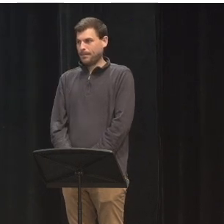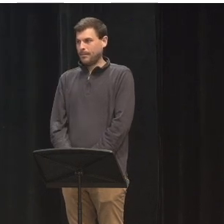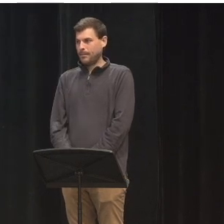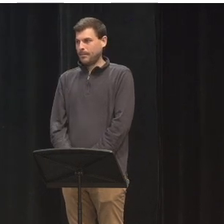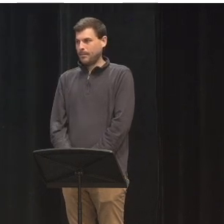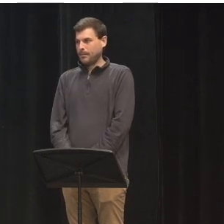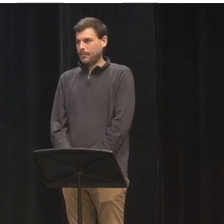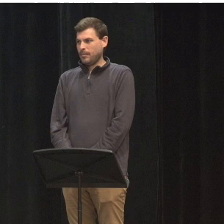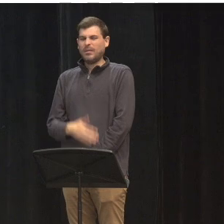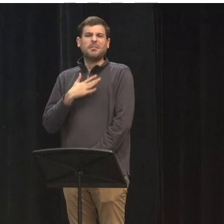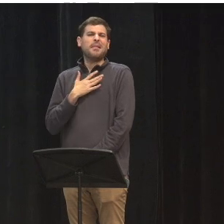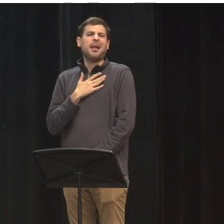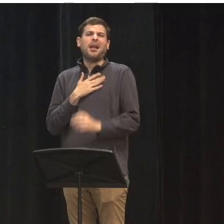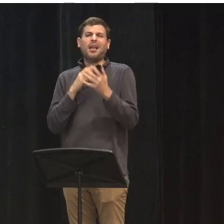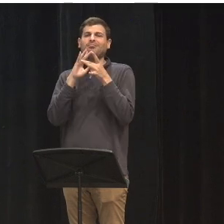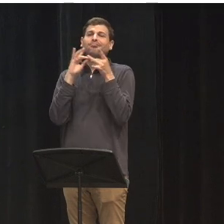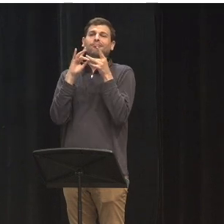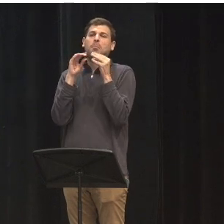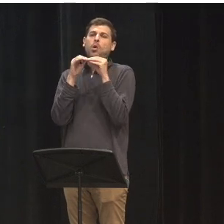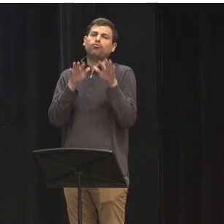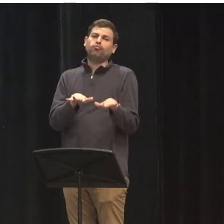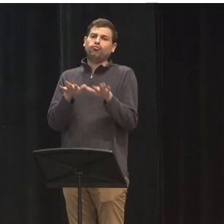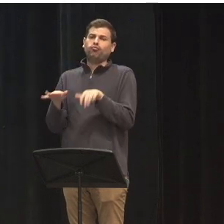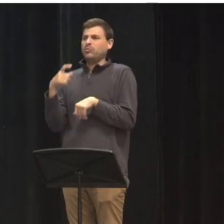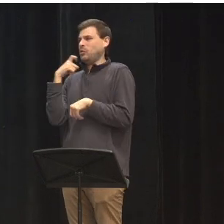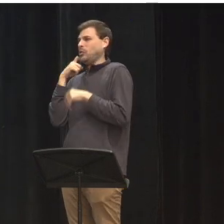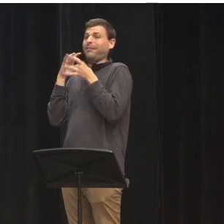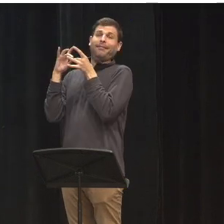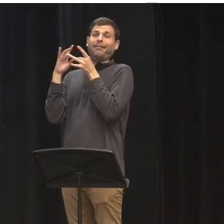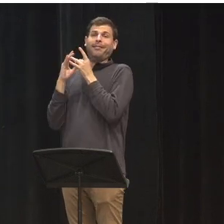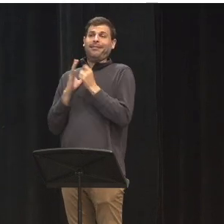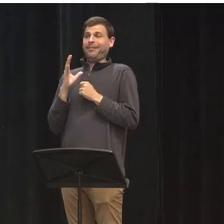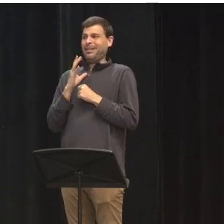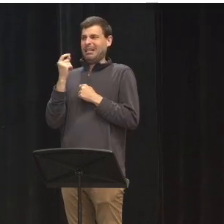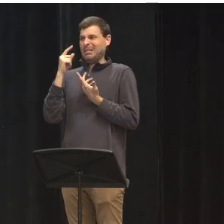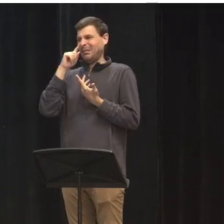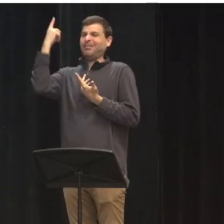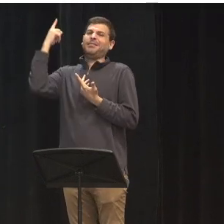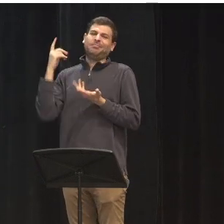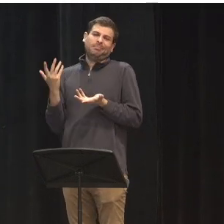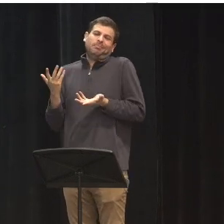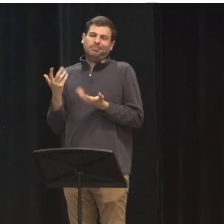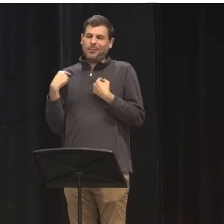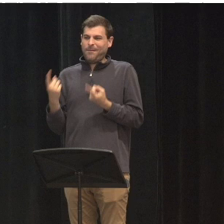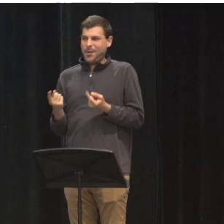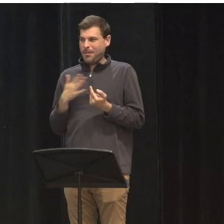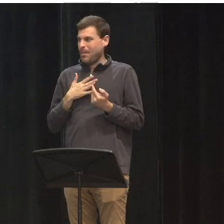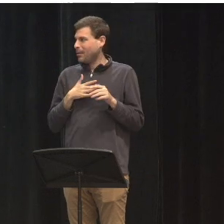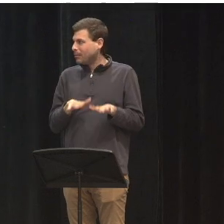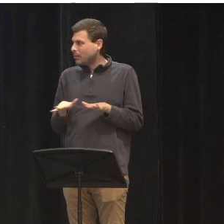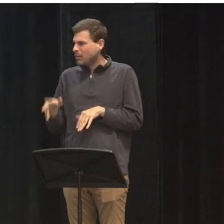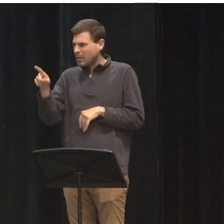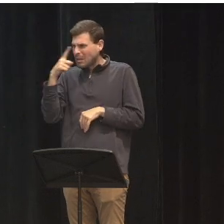Mine's going to be a very informal after this very, like, kind of boring production we've had so far today. But could you